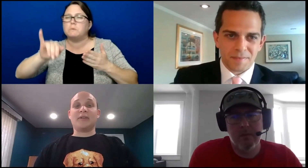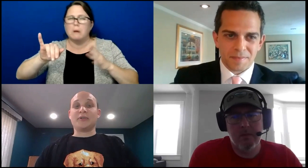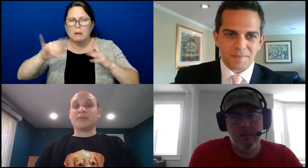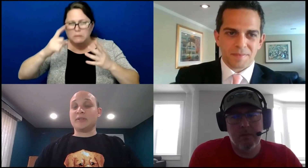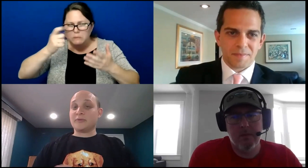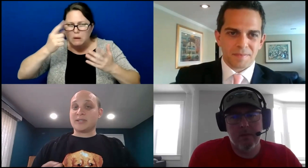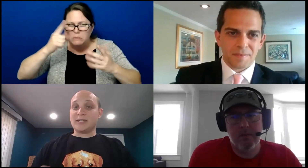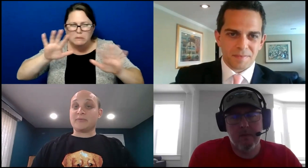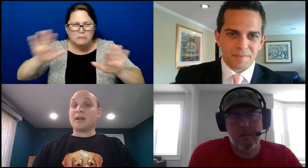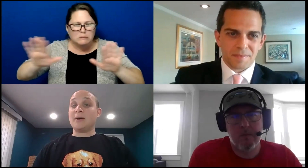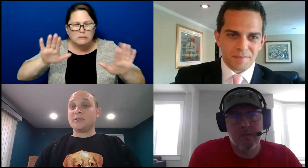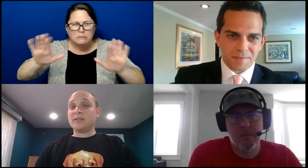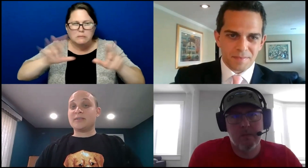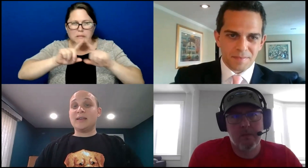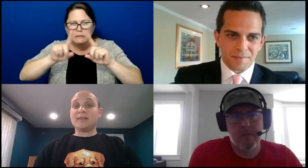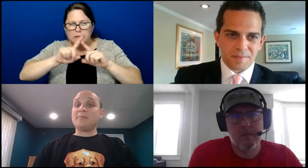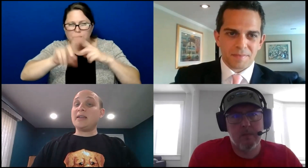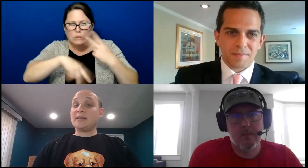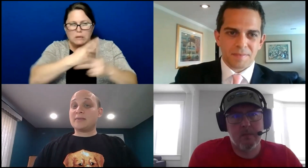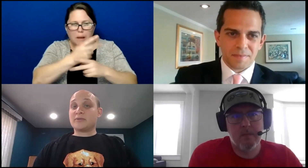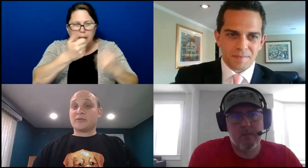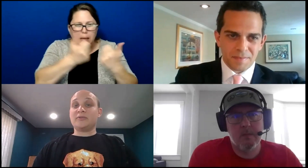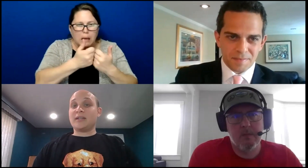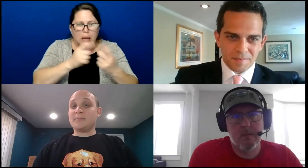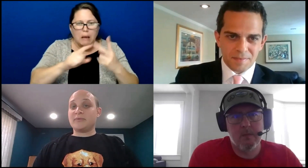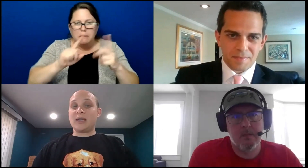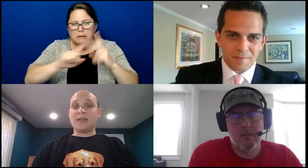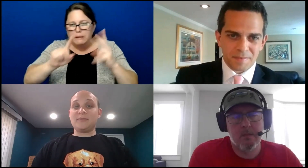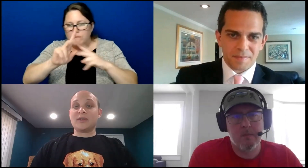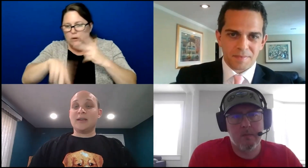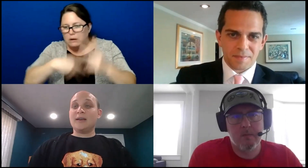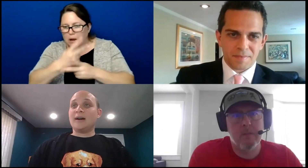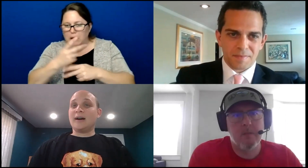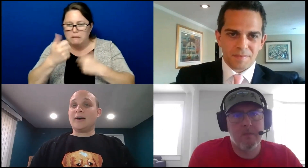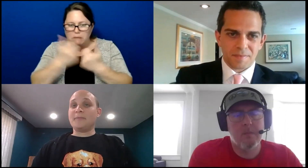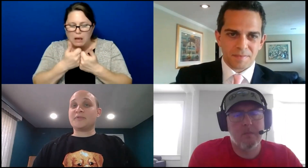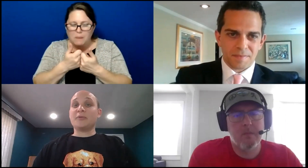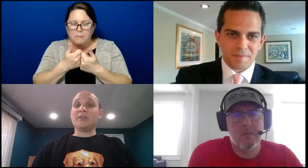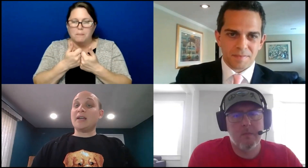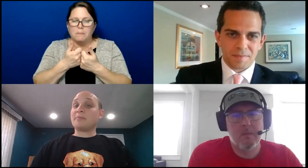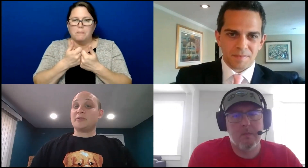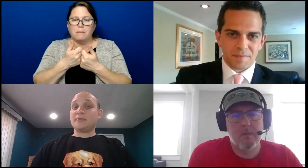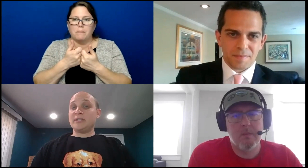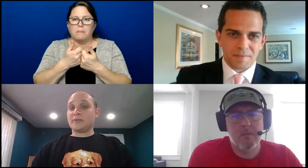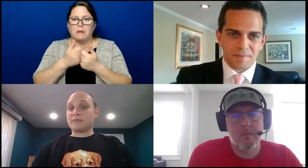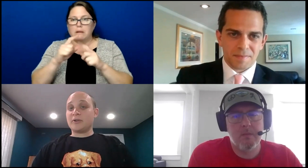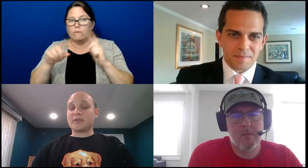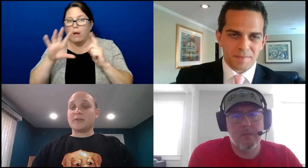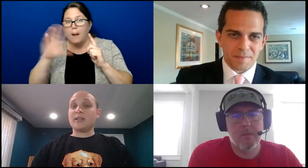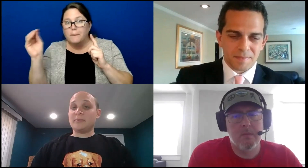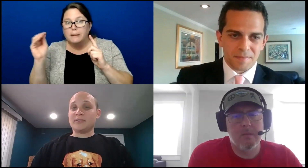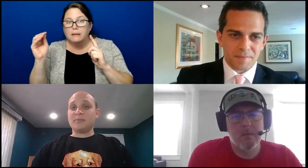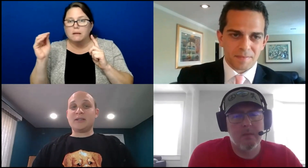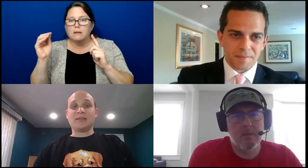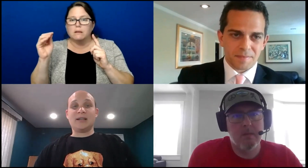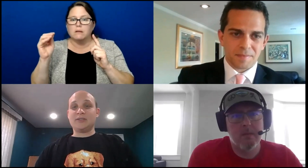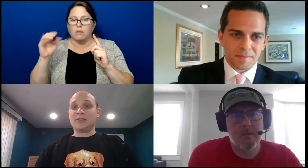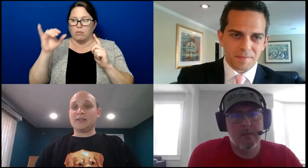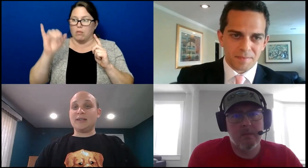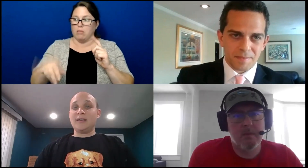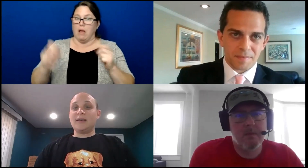that were out there, the different types of companies that made certain types of games. So when the opportunity arose, I was able to